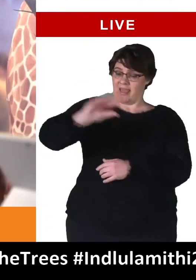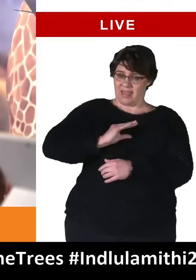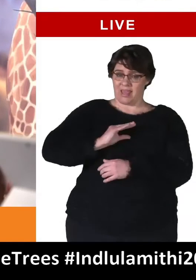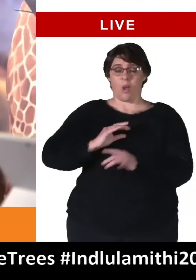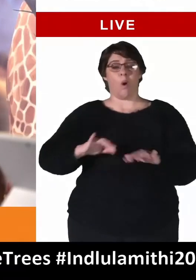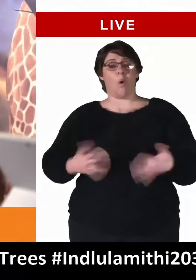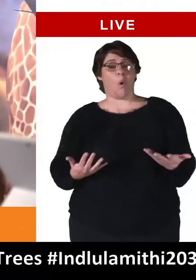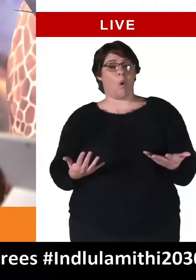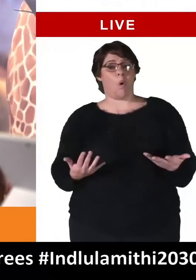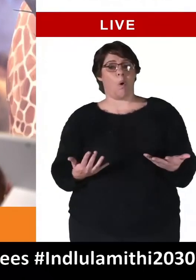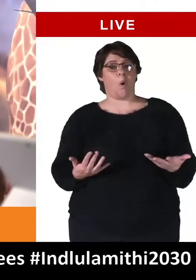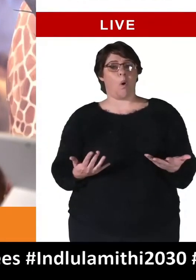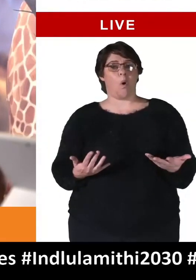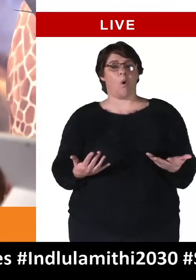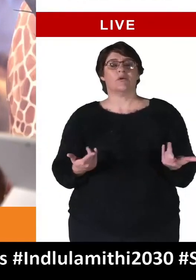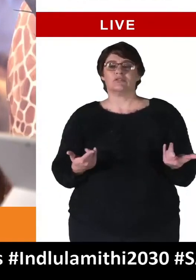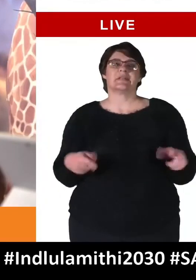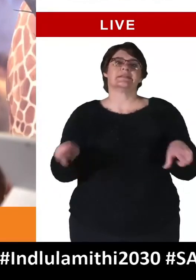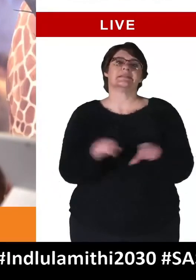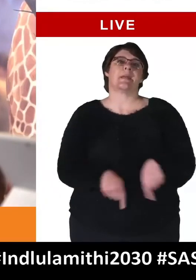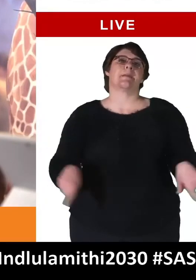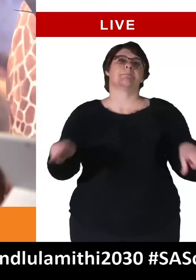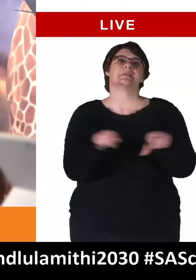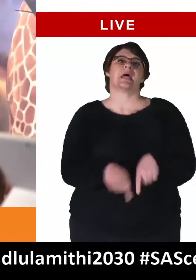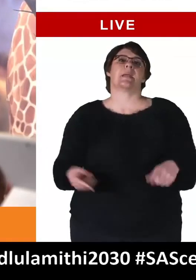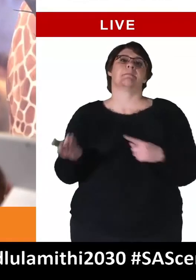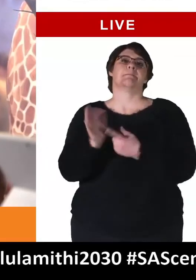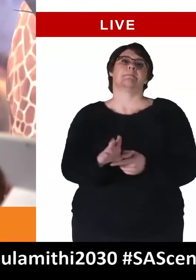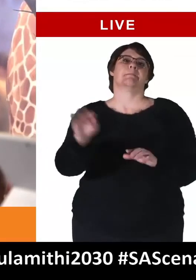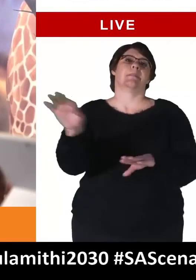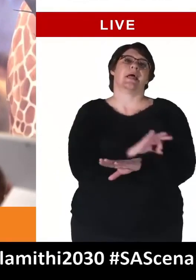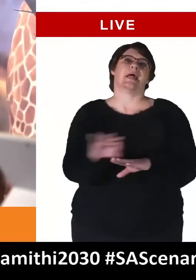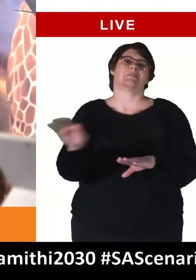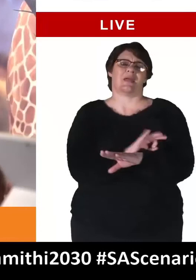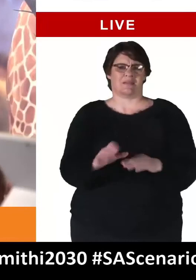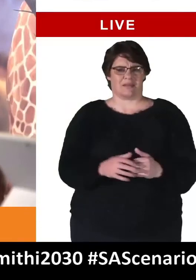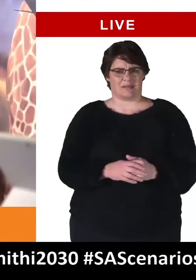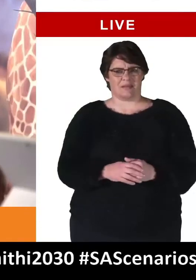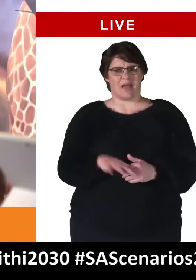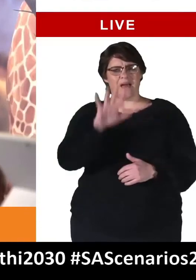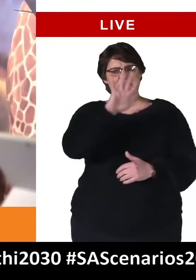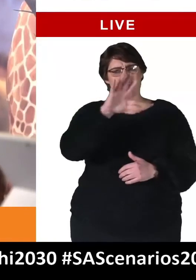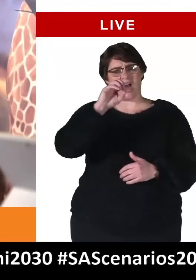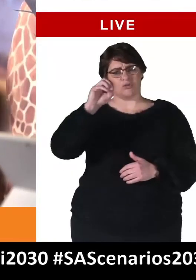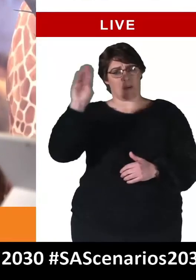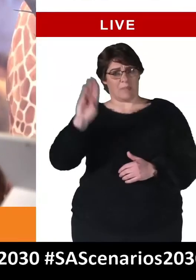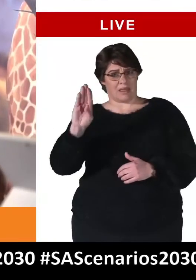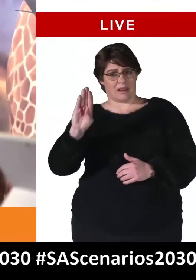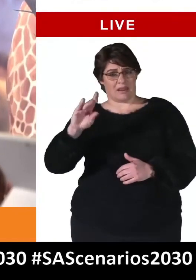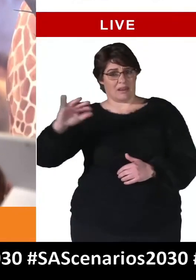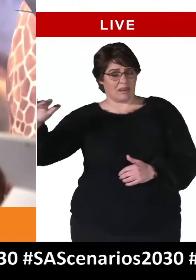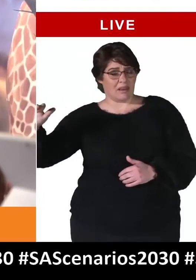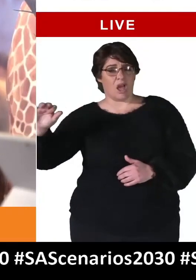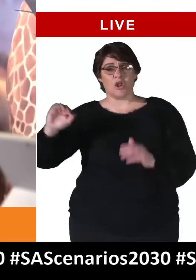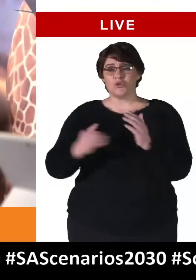just churn existing plans. I think if we have 500 billion new money, growing to about